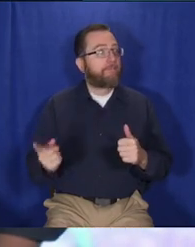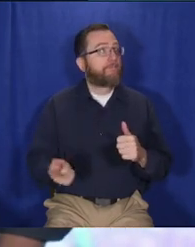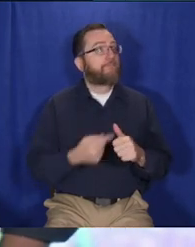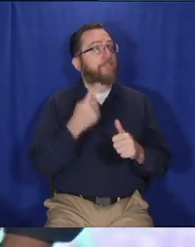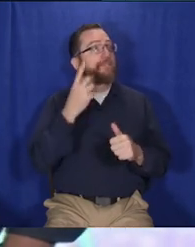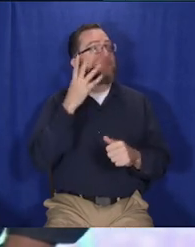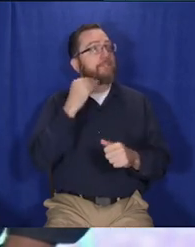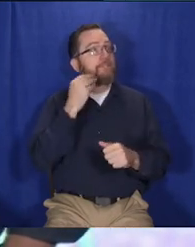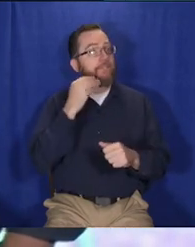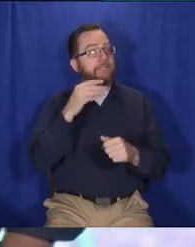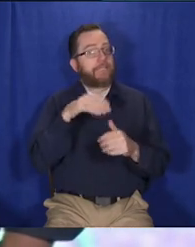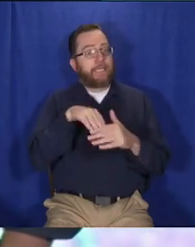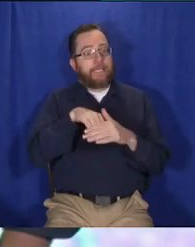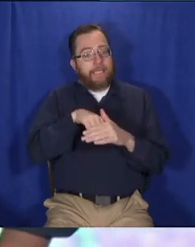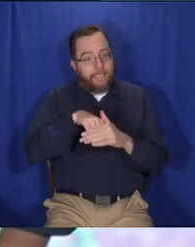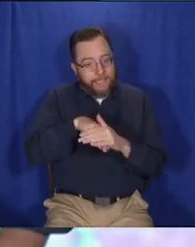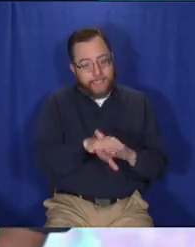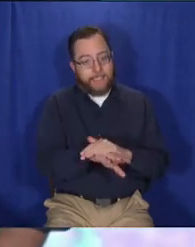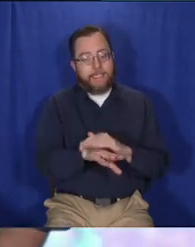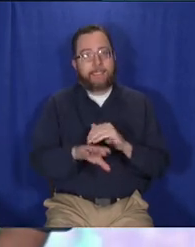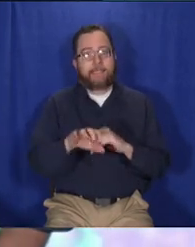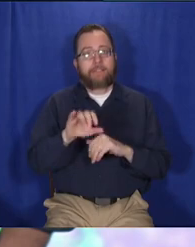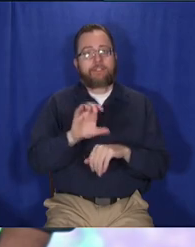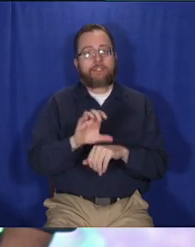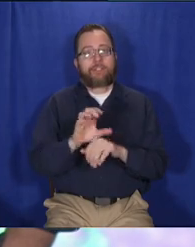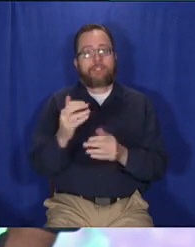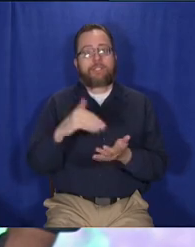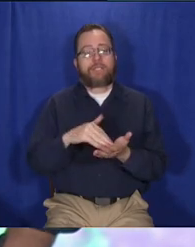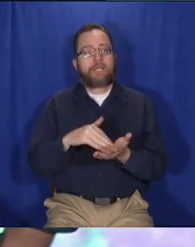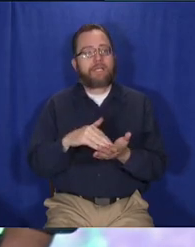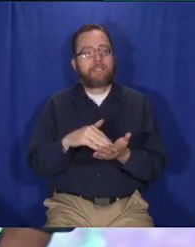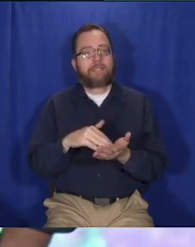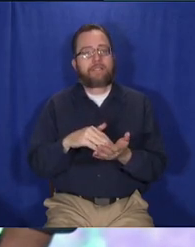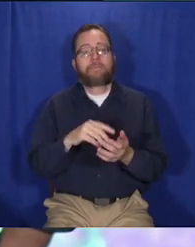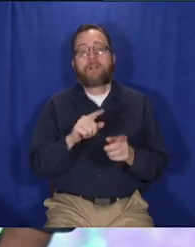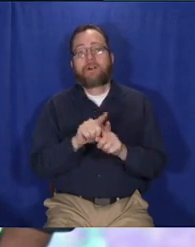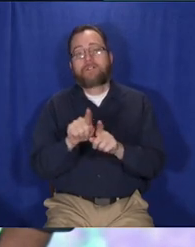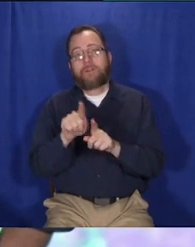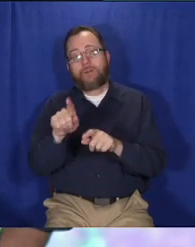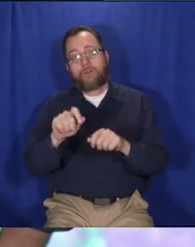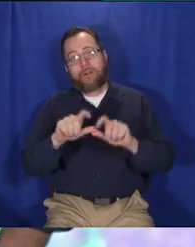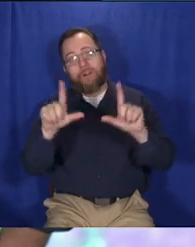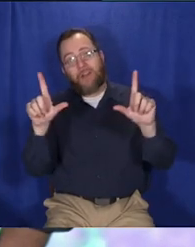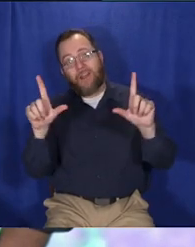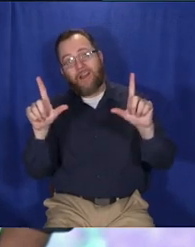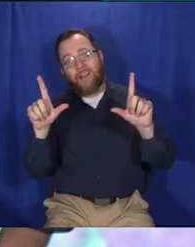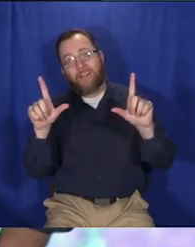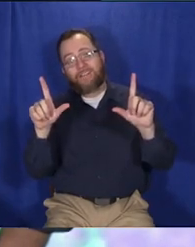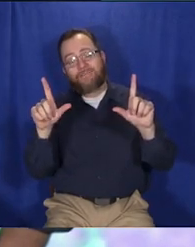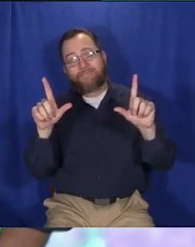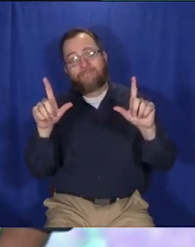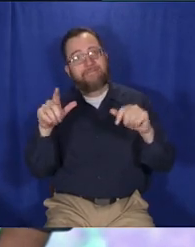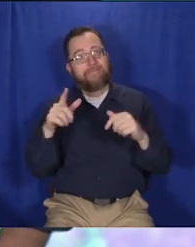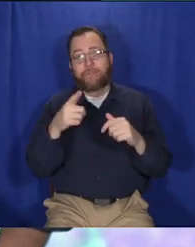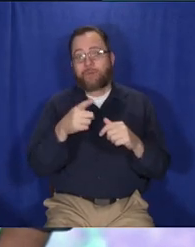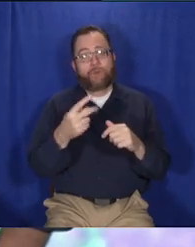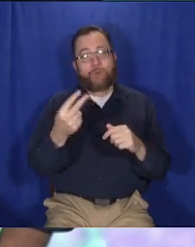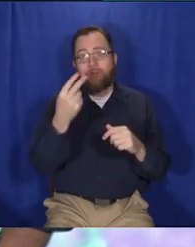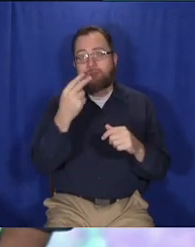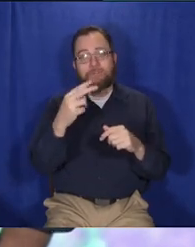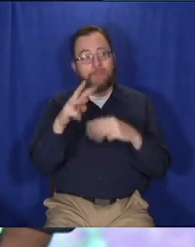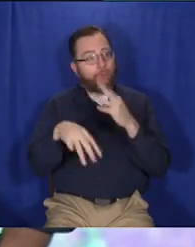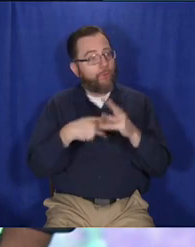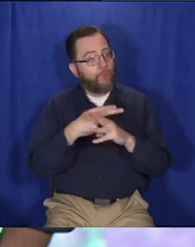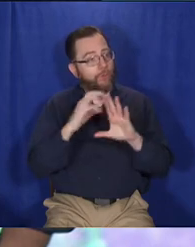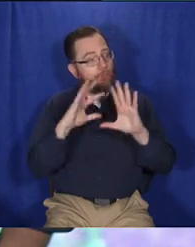It's good to have you back. Those of you that are joining us online, whether you're part of our church here in the D.C. metro area or wherever you're watching from,